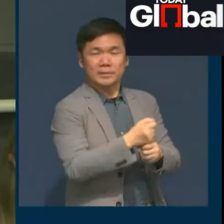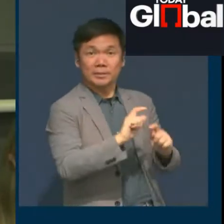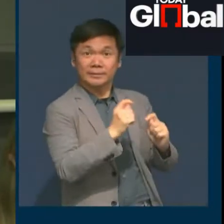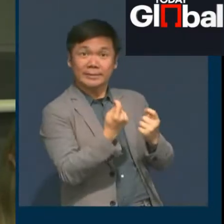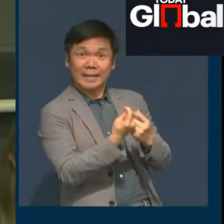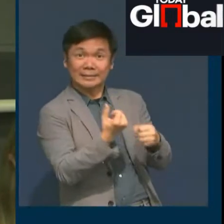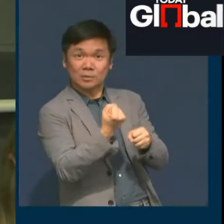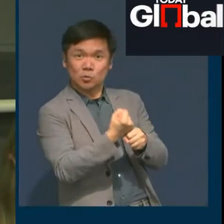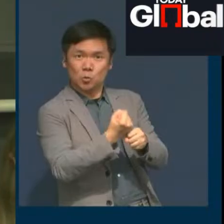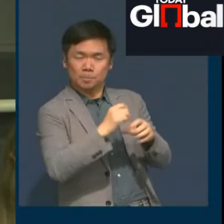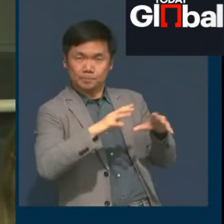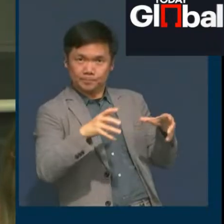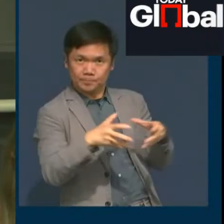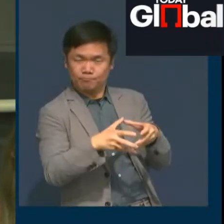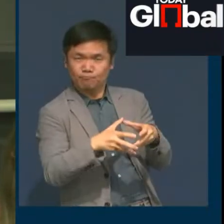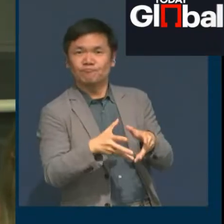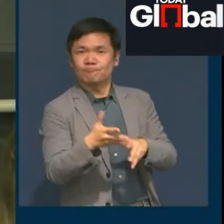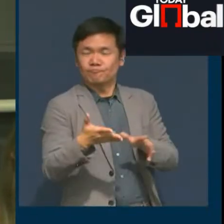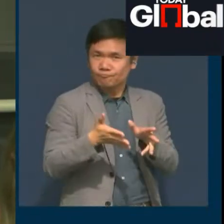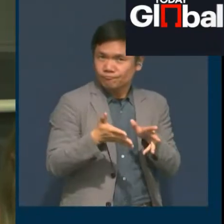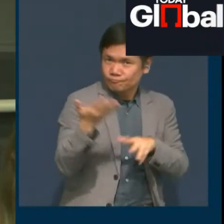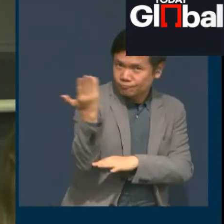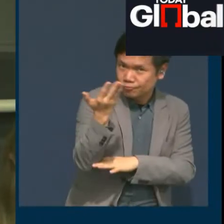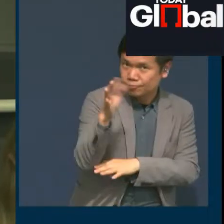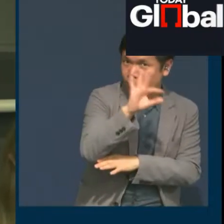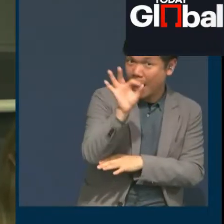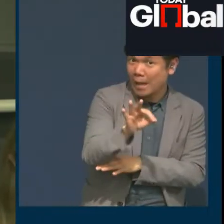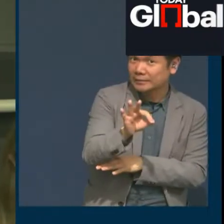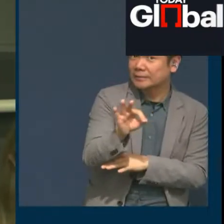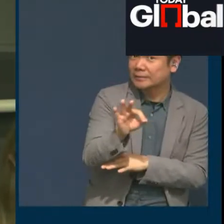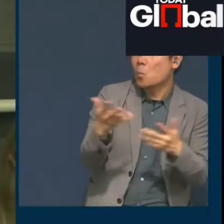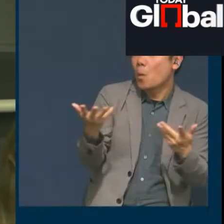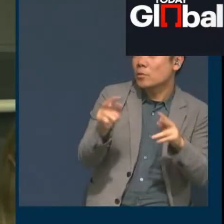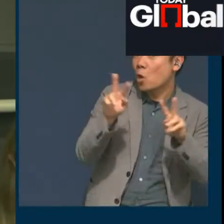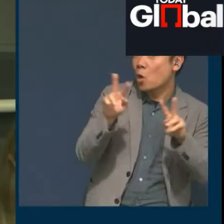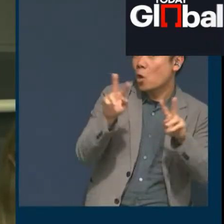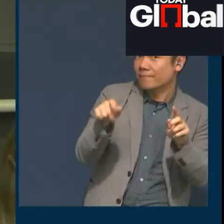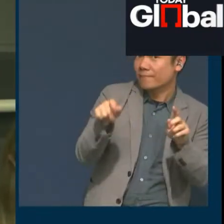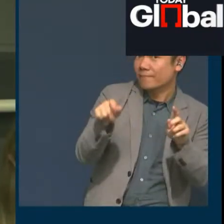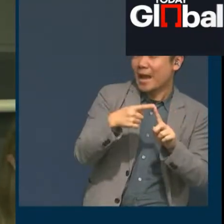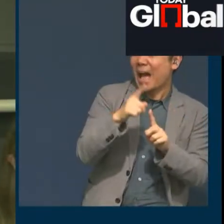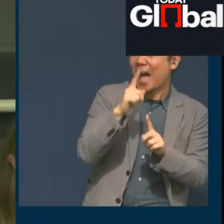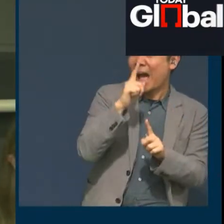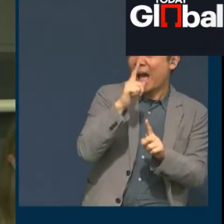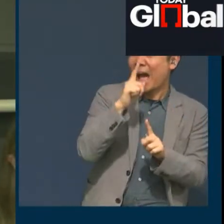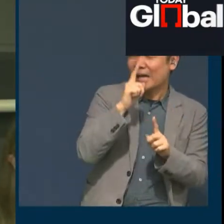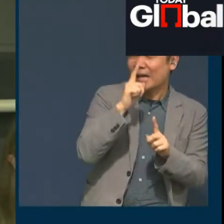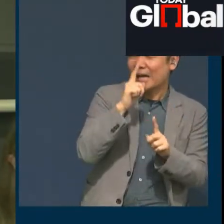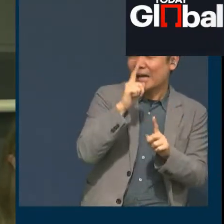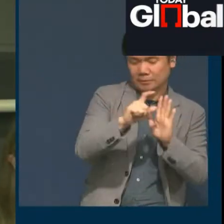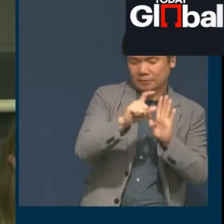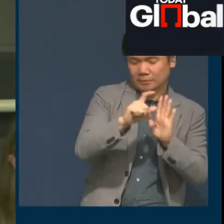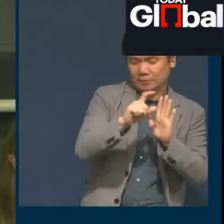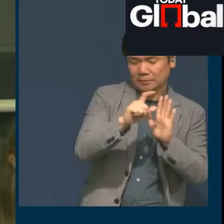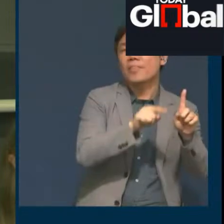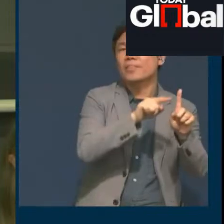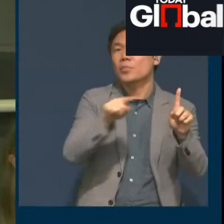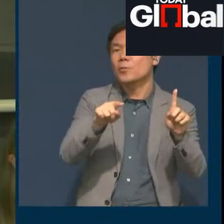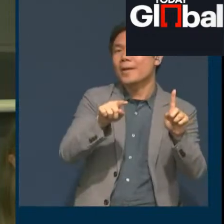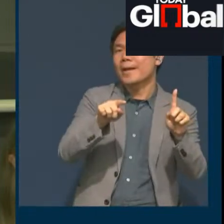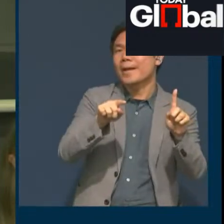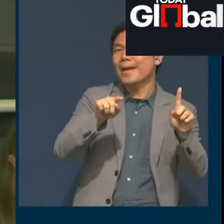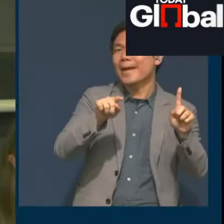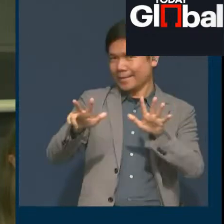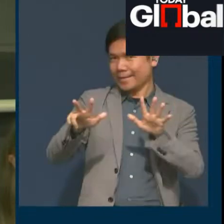remark and the first set of questions covering Article 1 to 8 and Article 33.